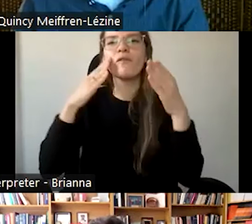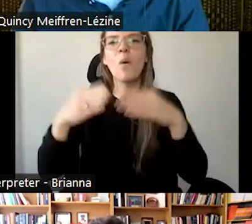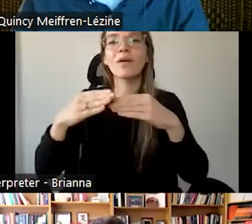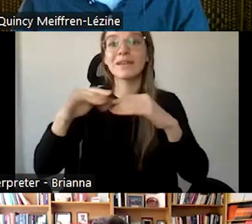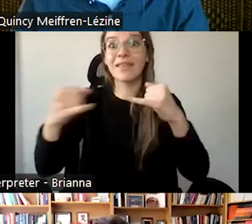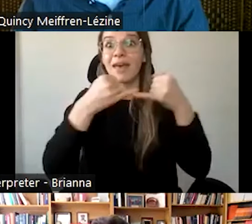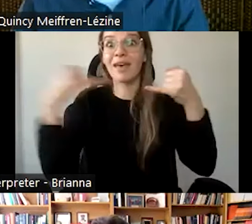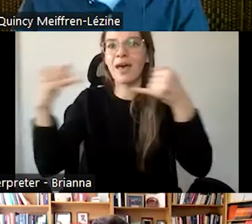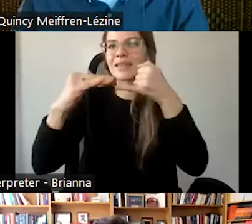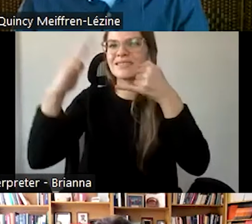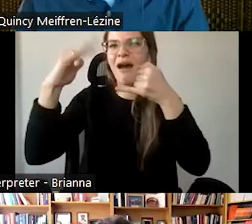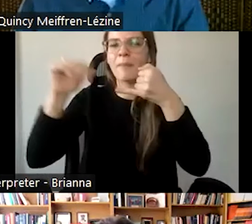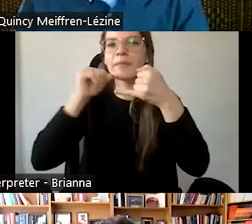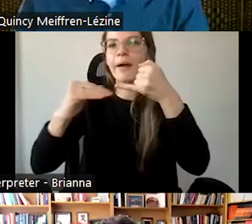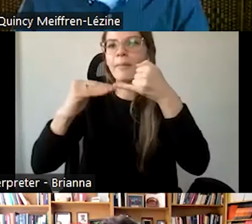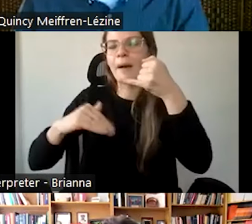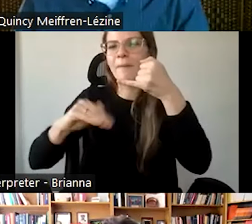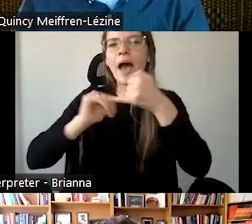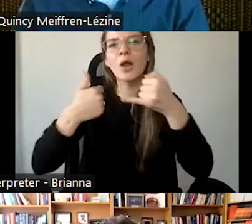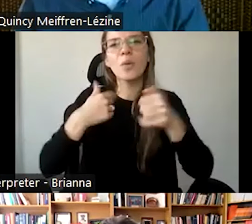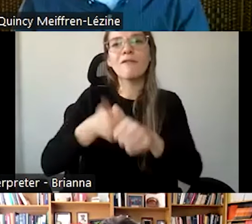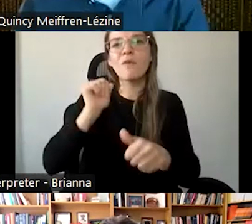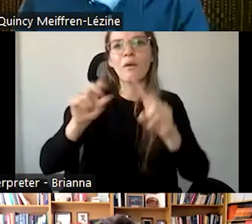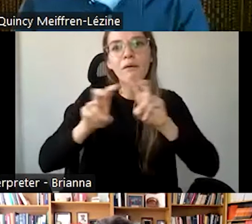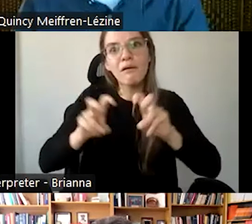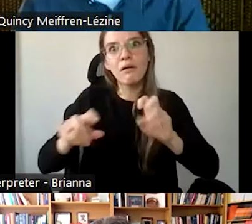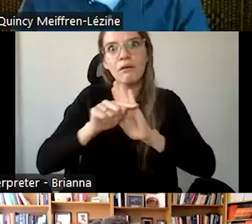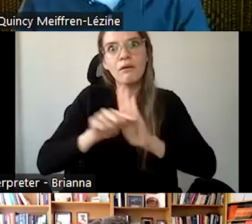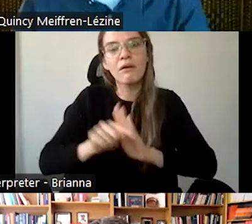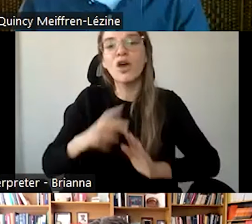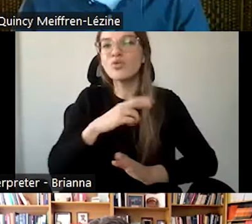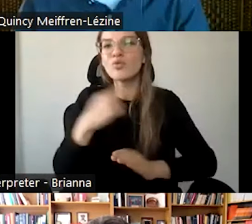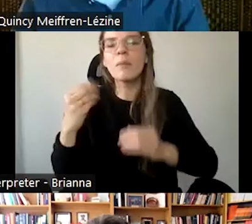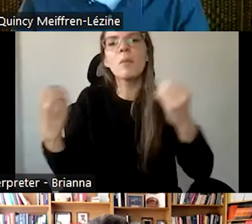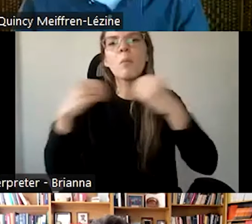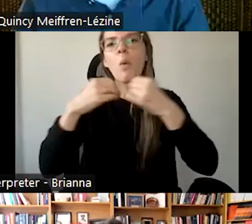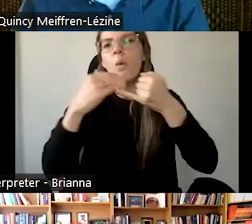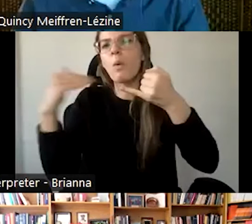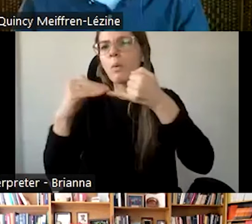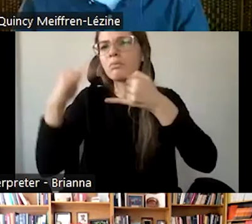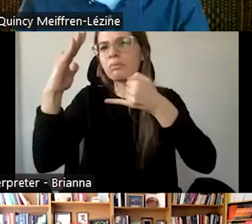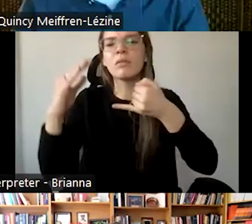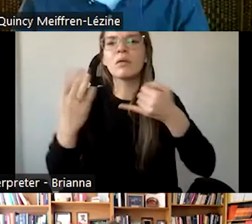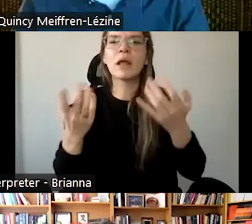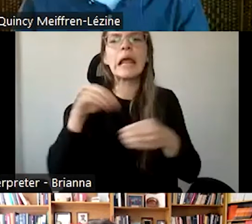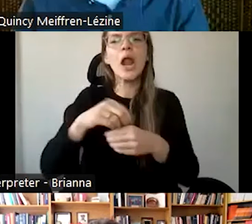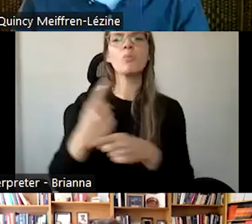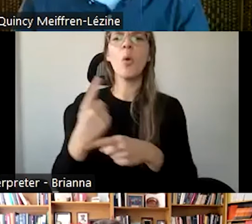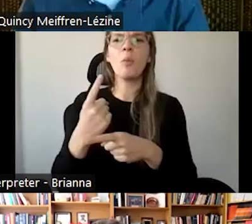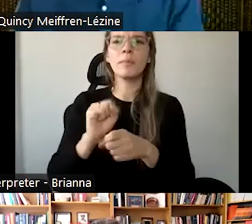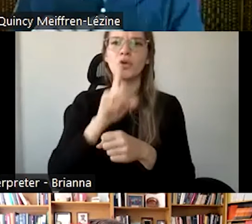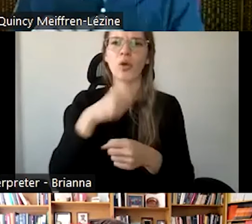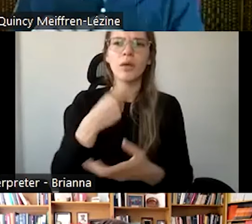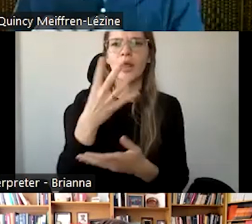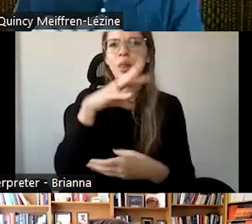away from the risk model in an appropriate way? We need to hold on to it. Yeah, I think